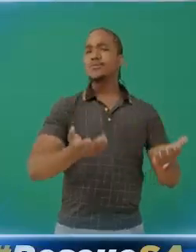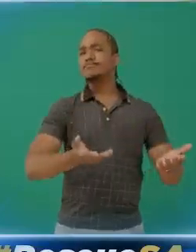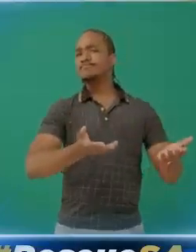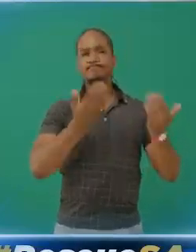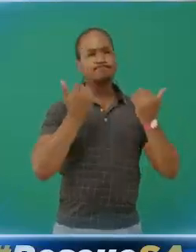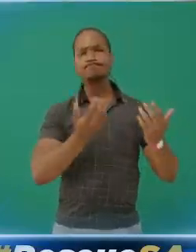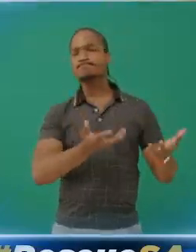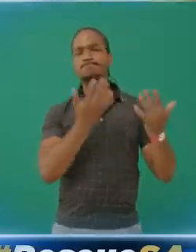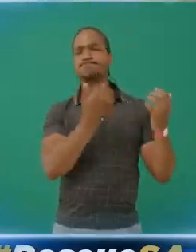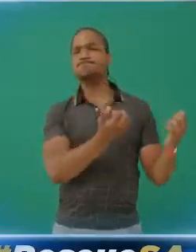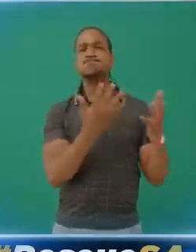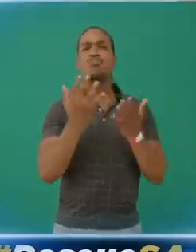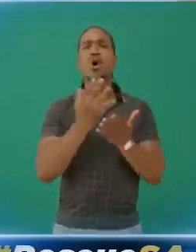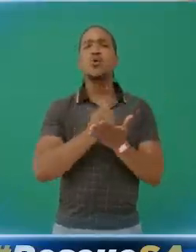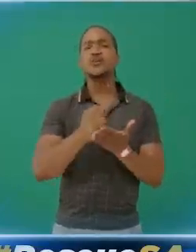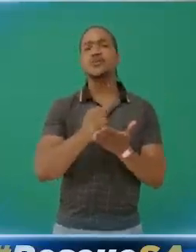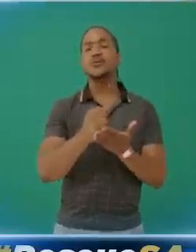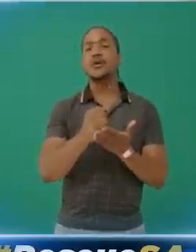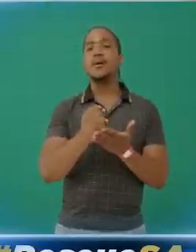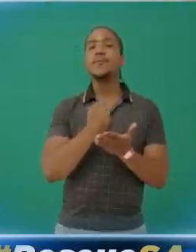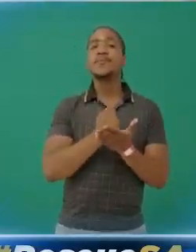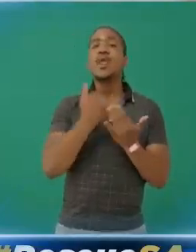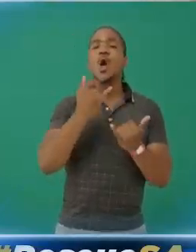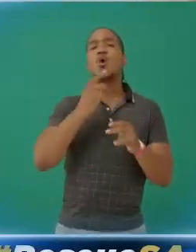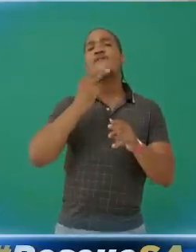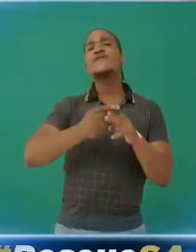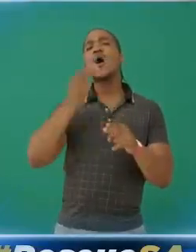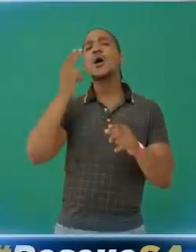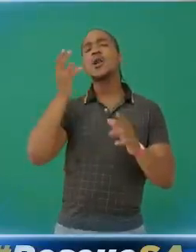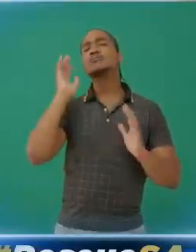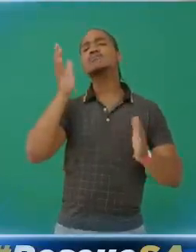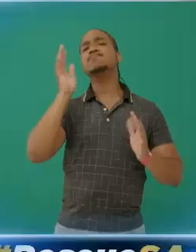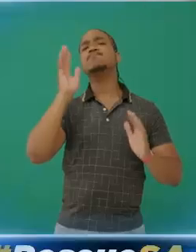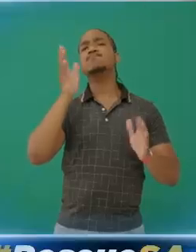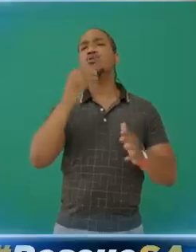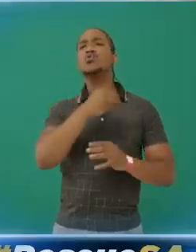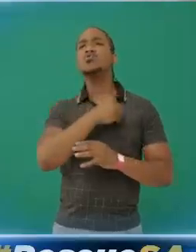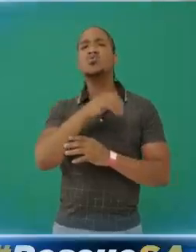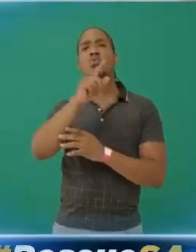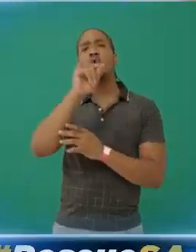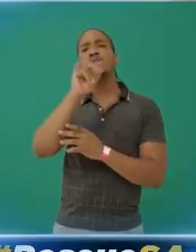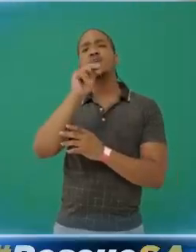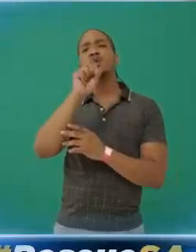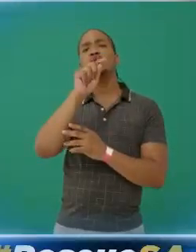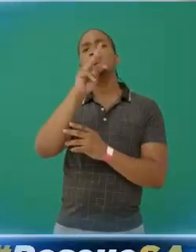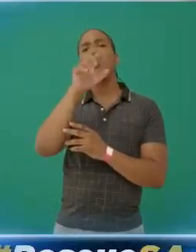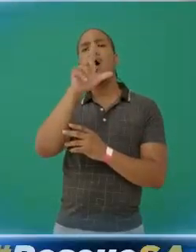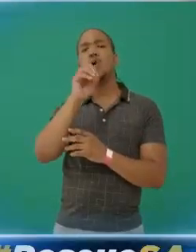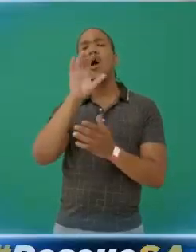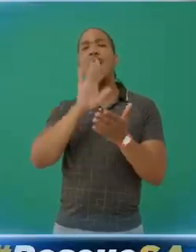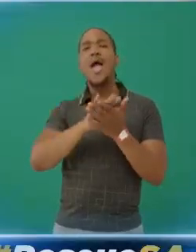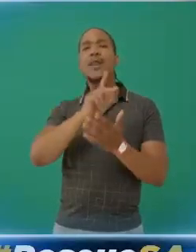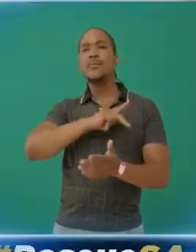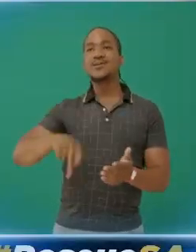Yeah. Now, Nicholas, what would your final message be to Tintswalo and to President Cyril Ramaphosa?